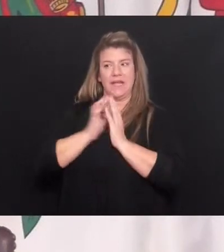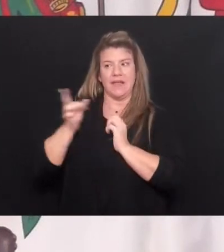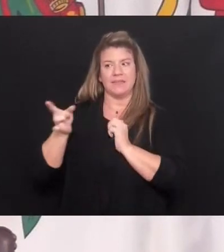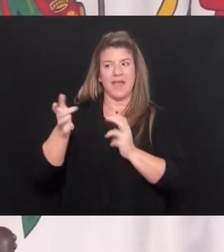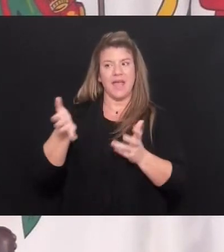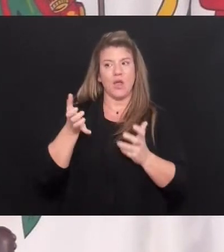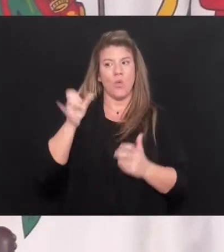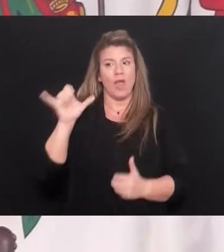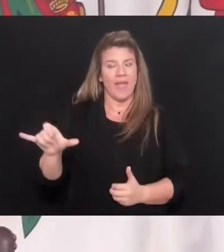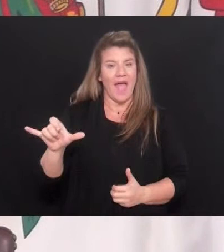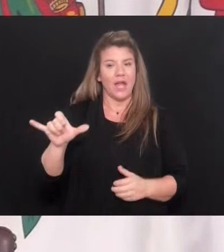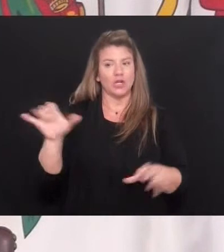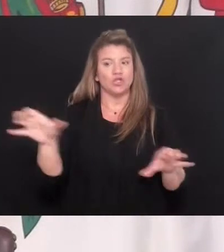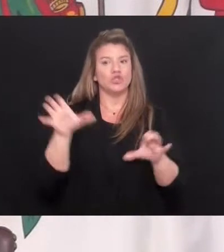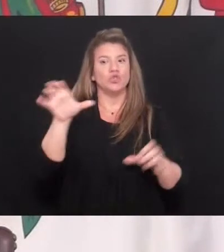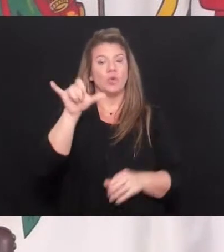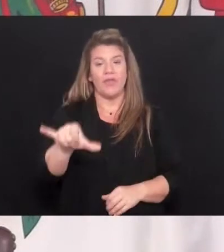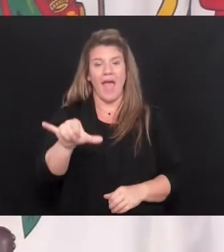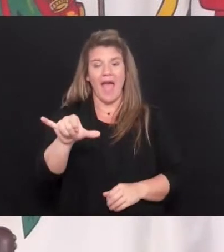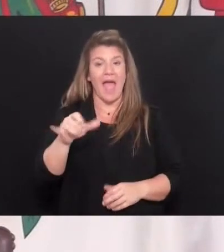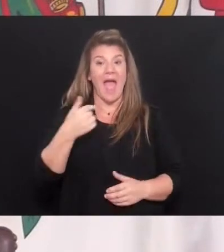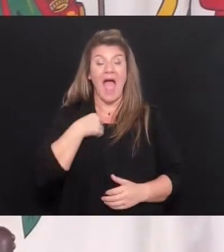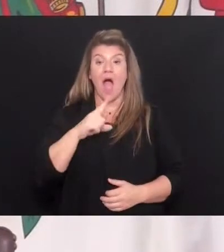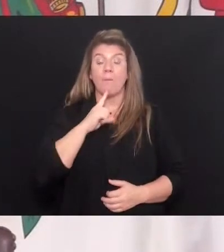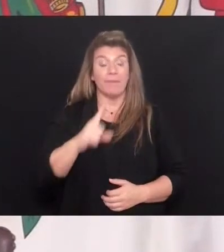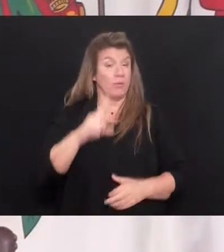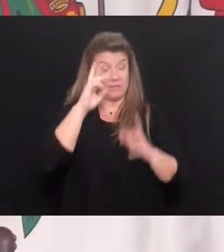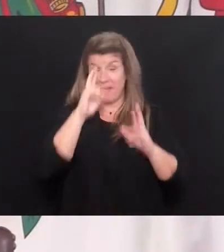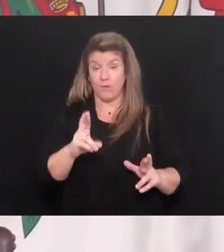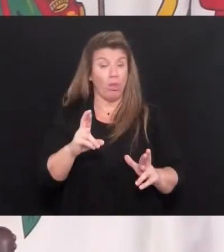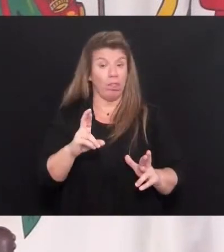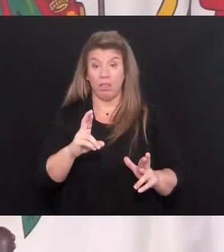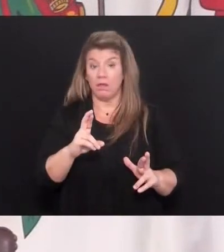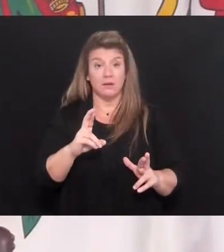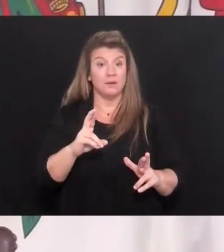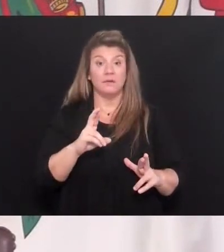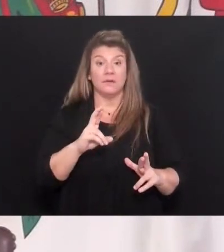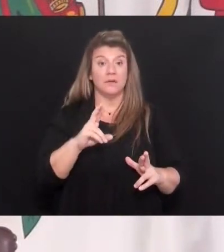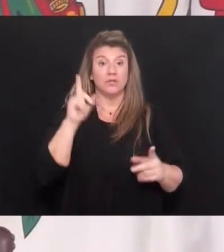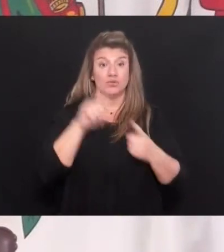to do. I'll be very respectful to